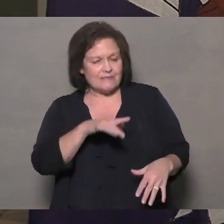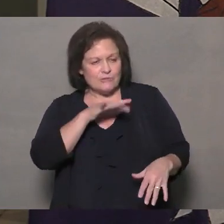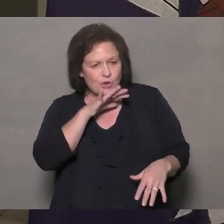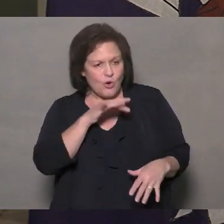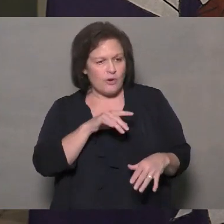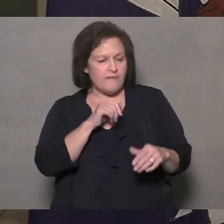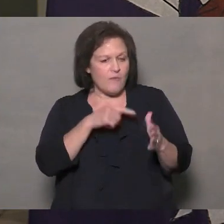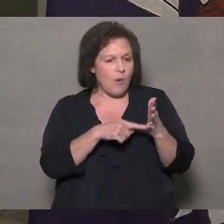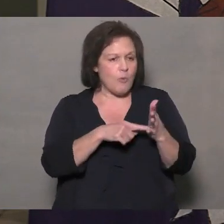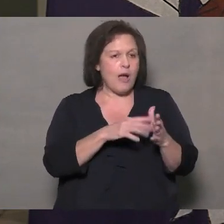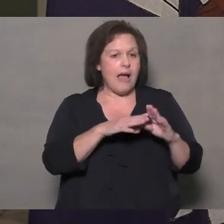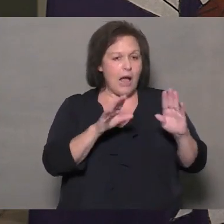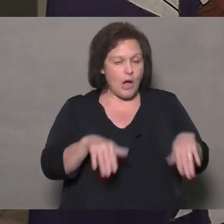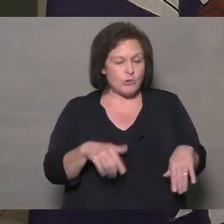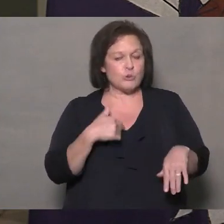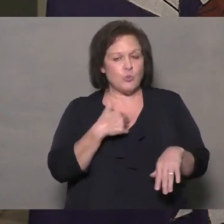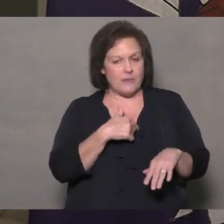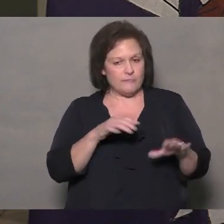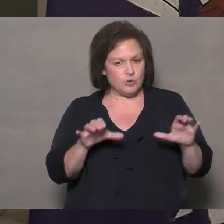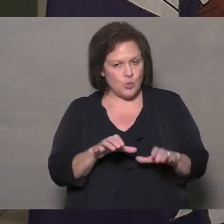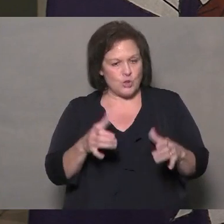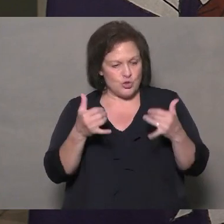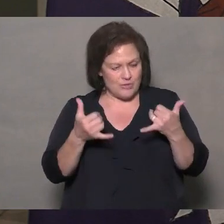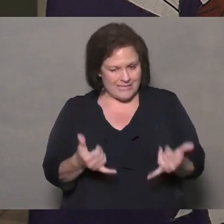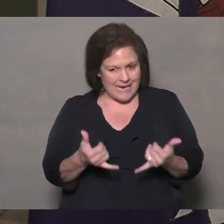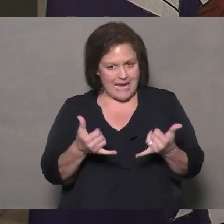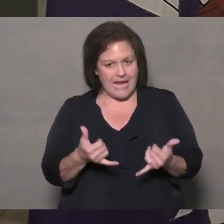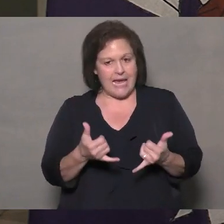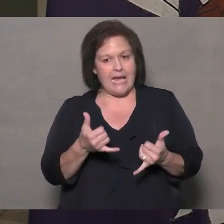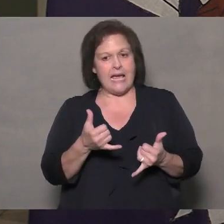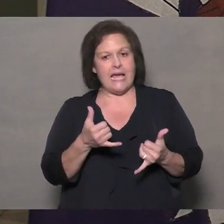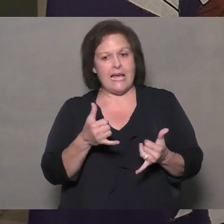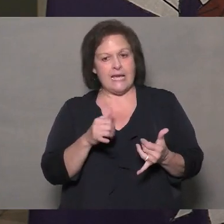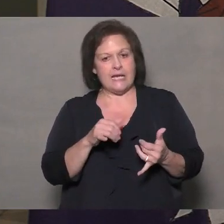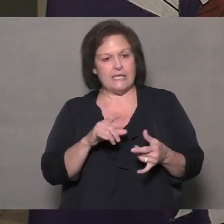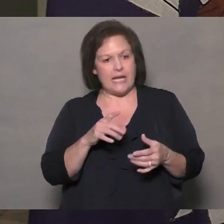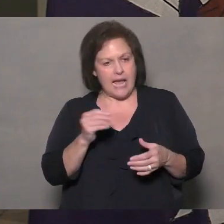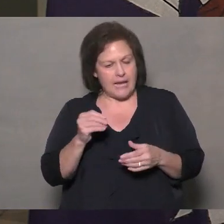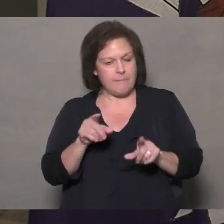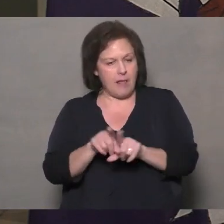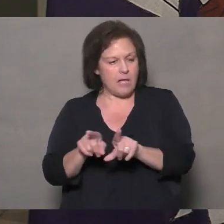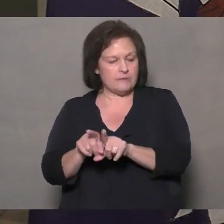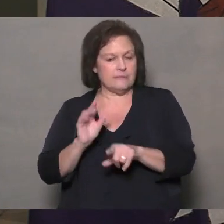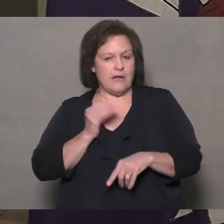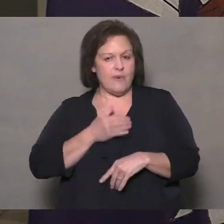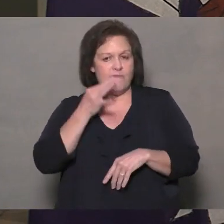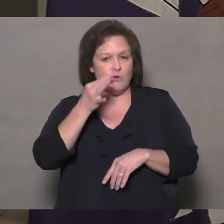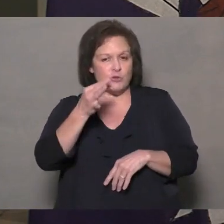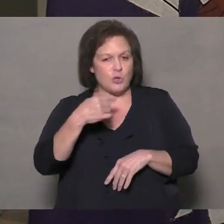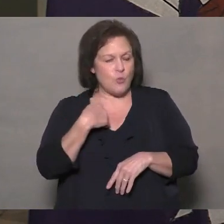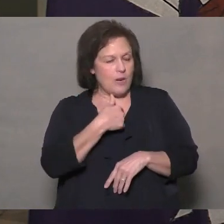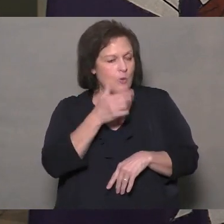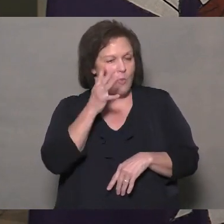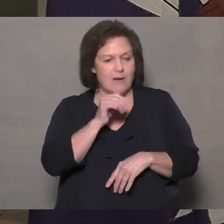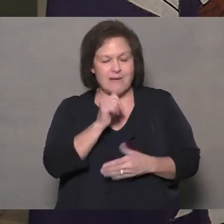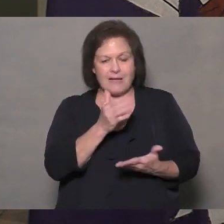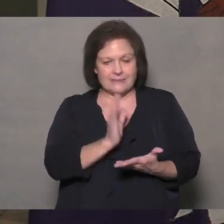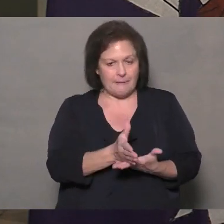housing, we're getting it done today and well into the future. We are not going to stop,